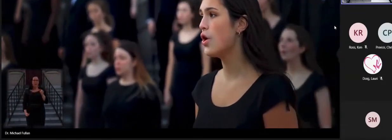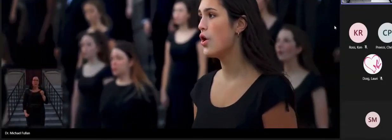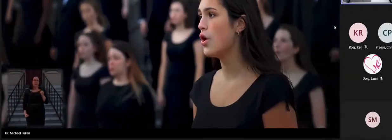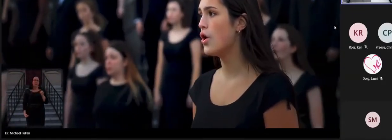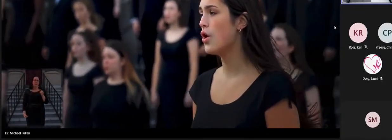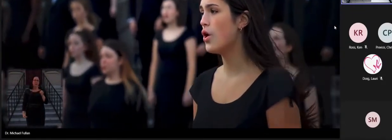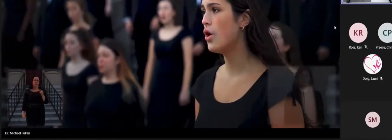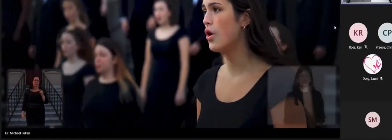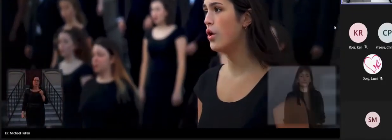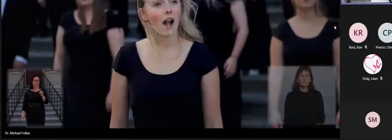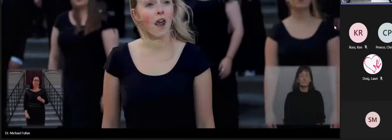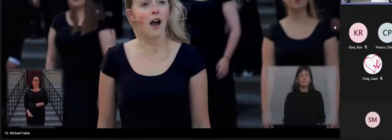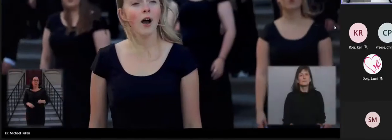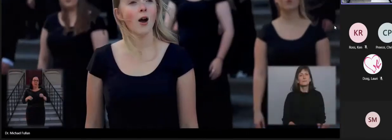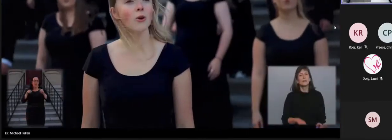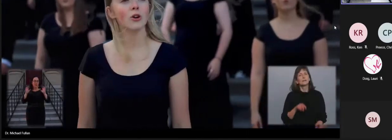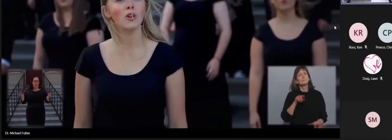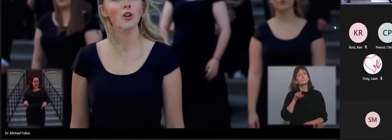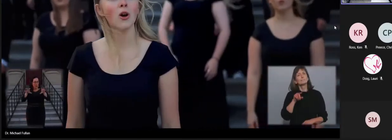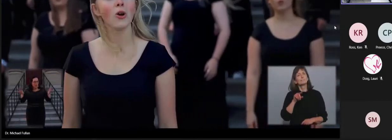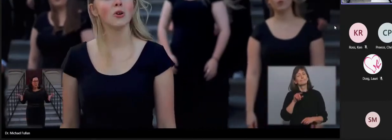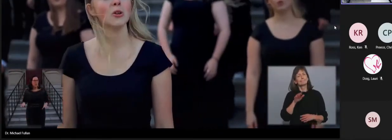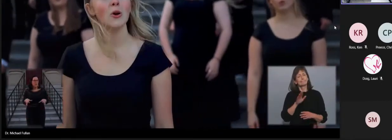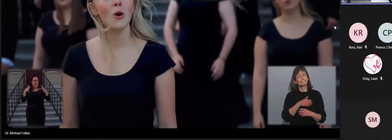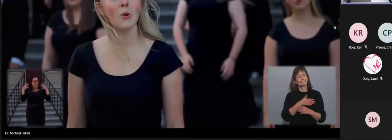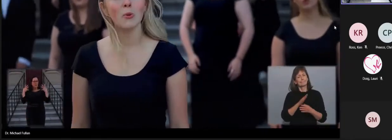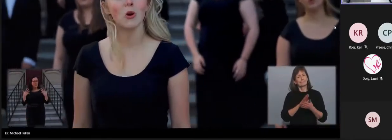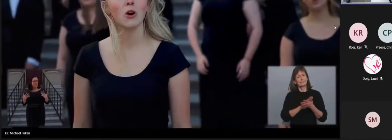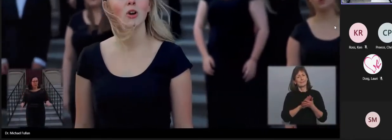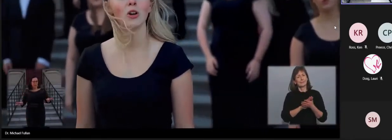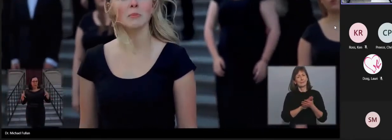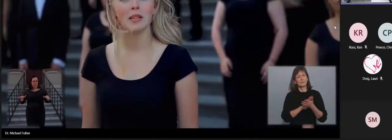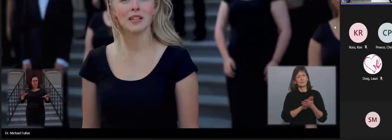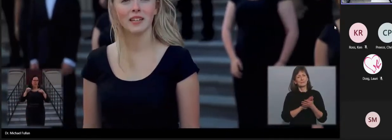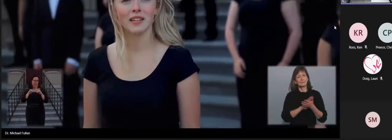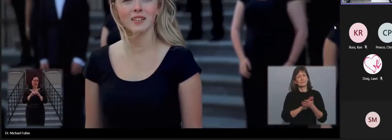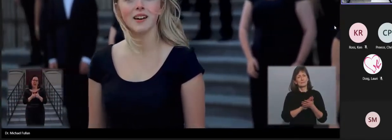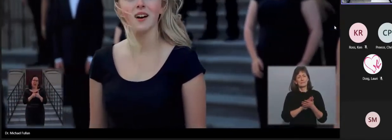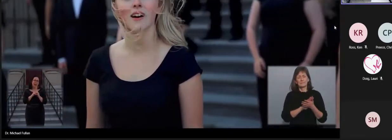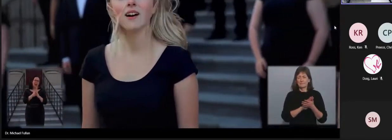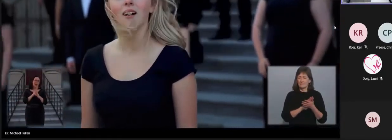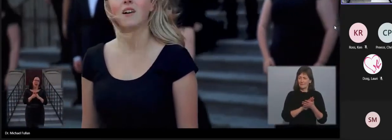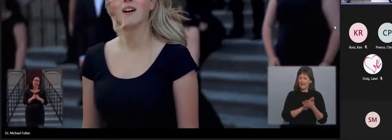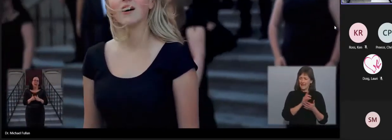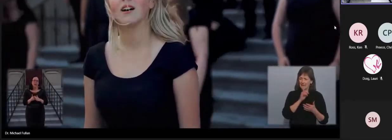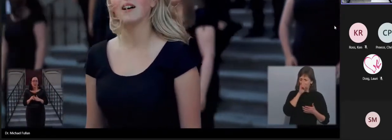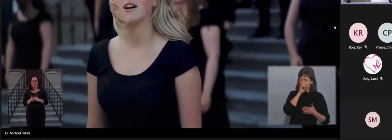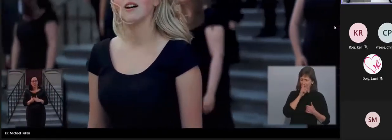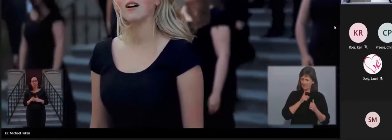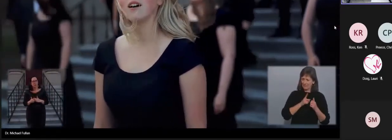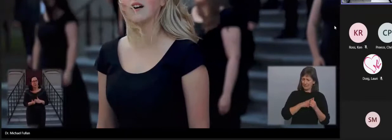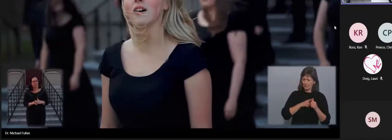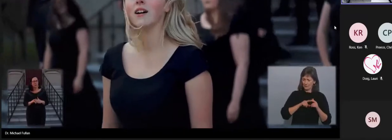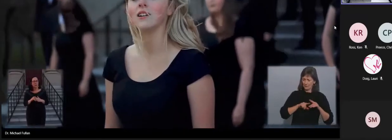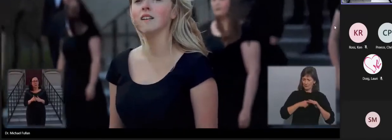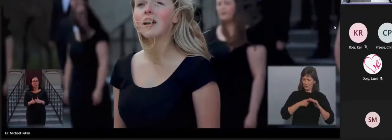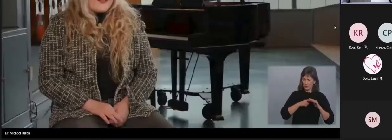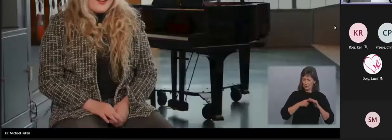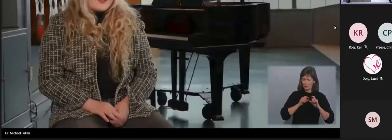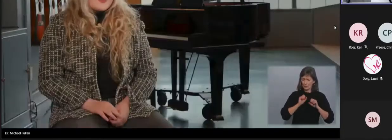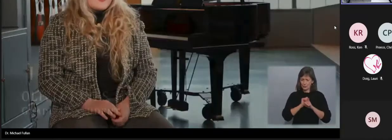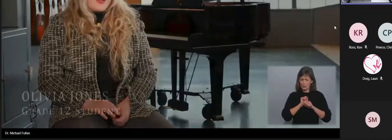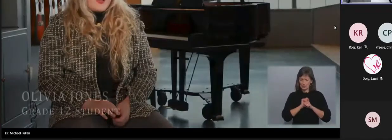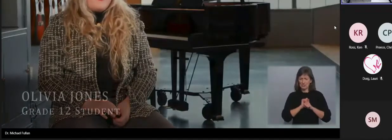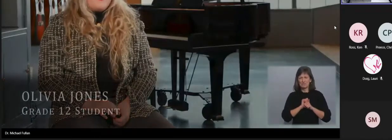this music video i think we started this honestly probably within the second third